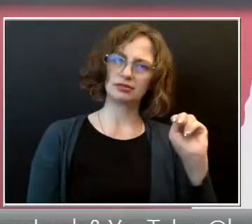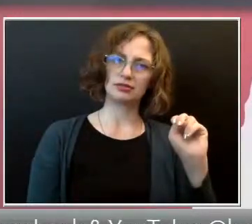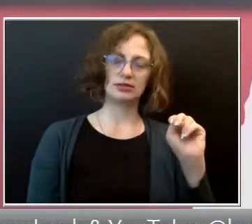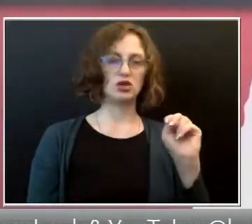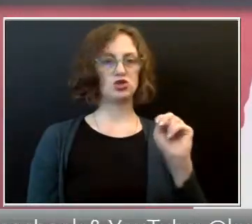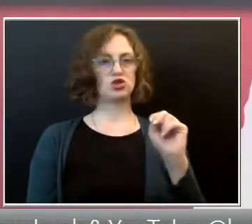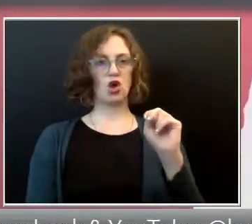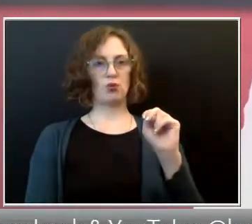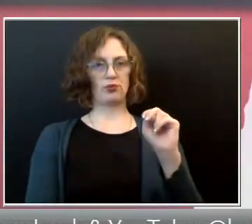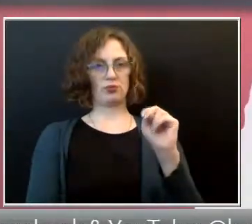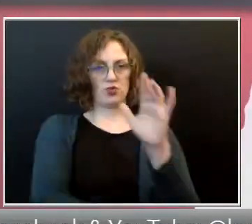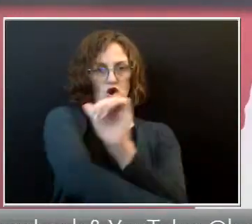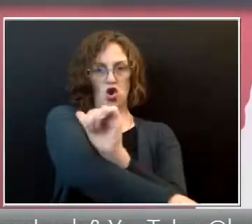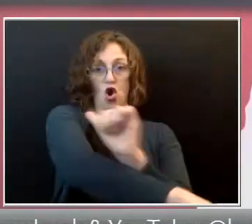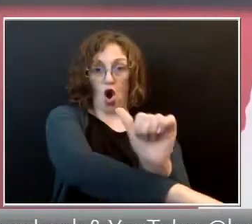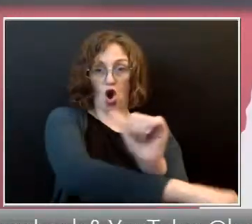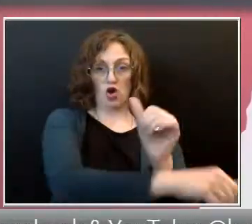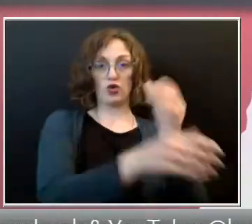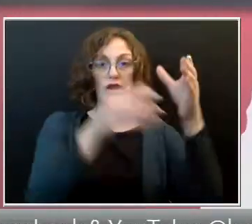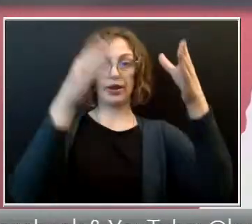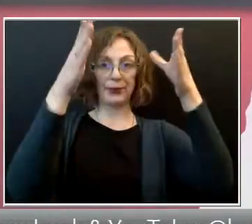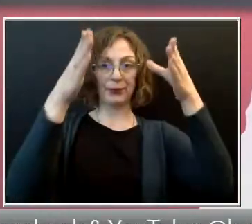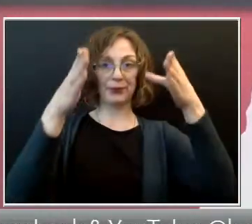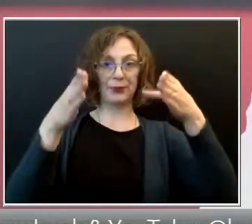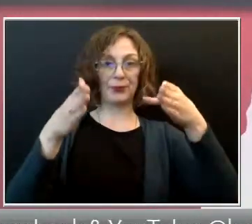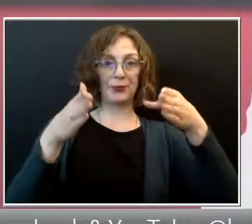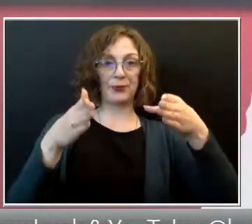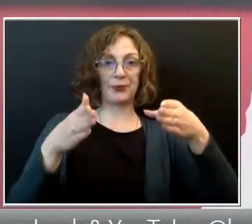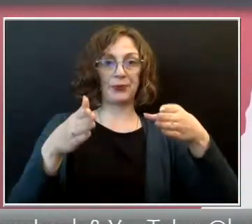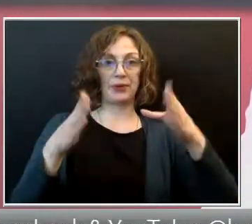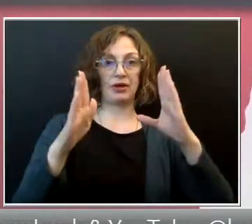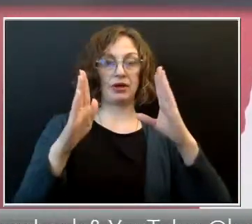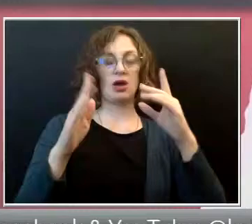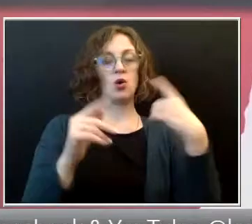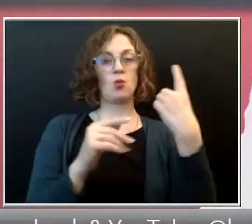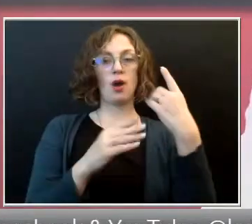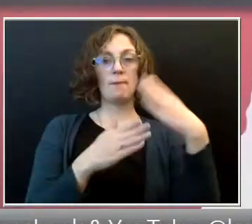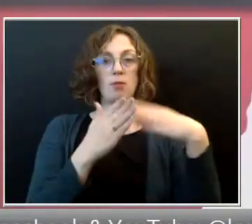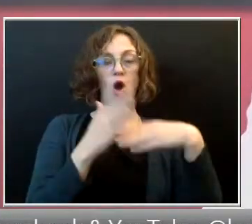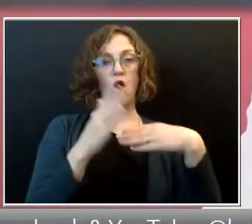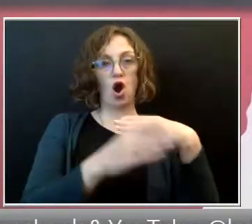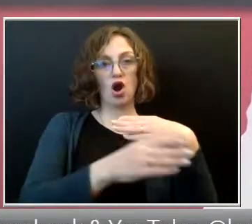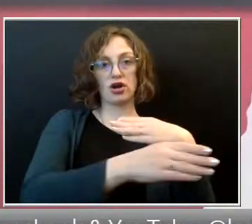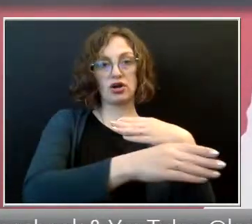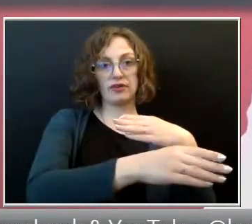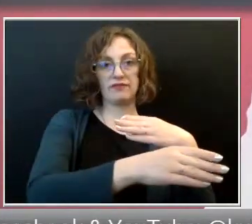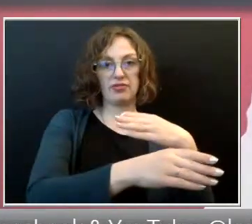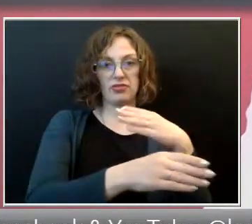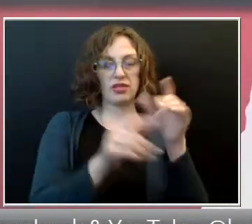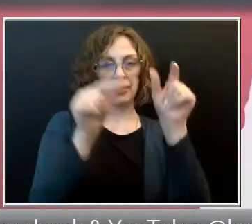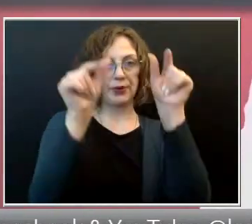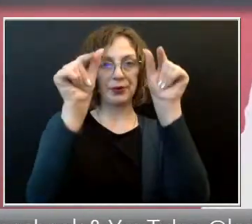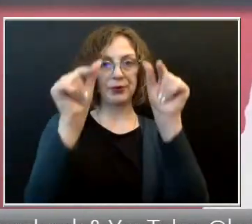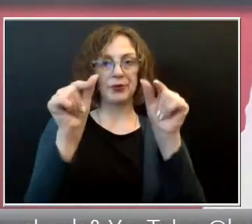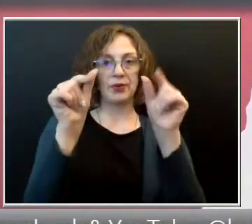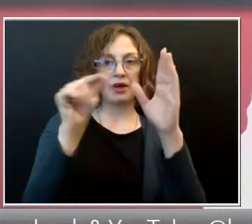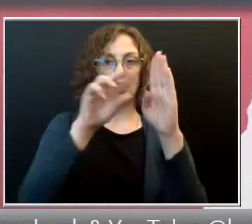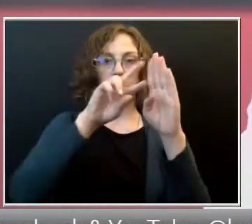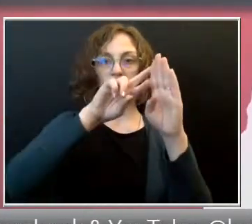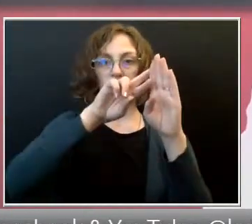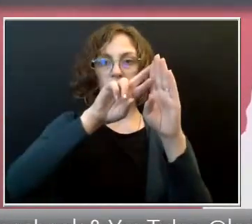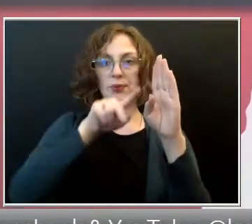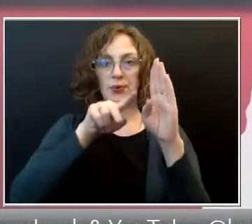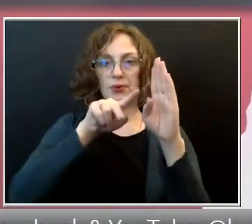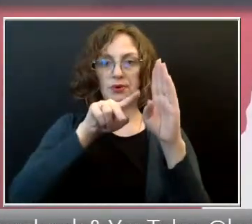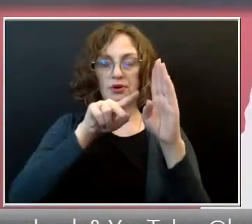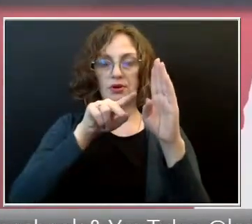walls of it. A dissection is where a portion of it tears away like this, the inner layer of the artery. So when you do that, you're slowing down the